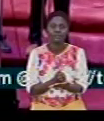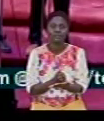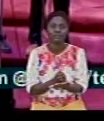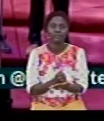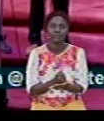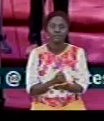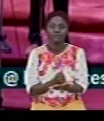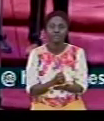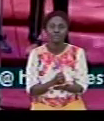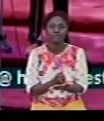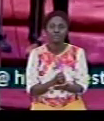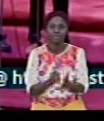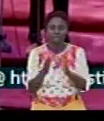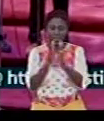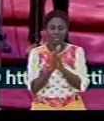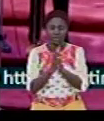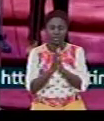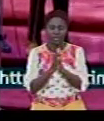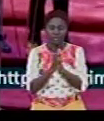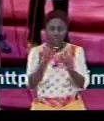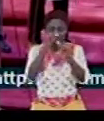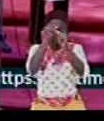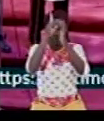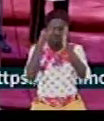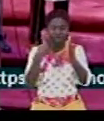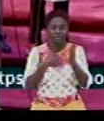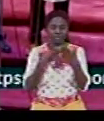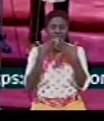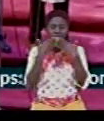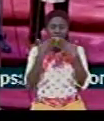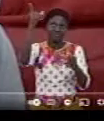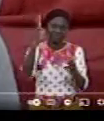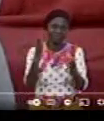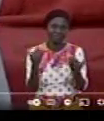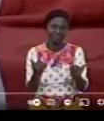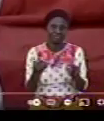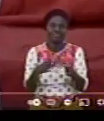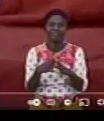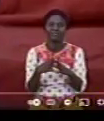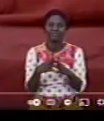Let's pray together. Father, we thank you for your name.